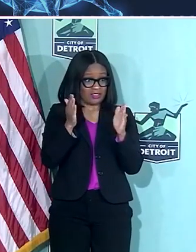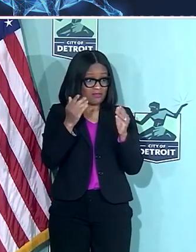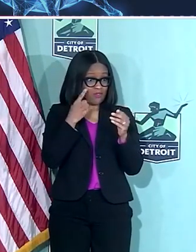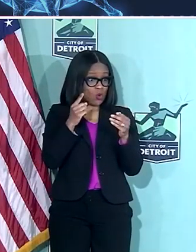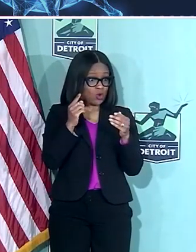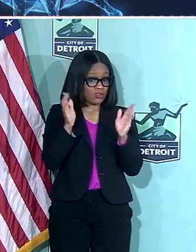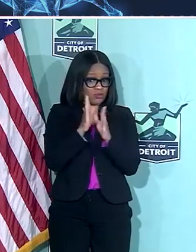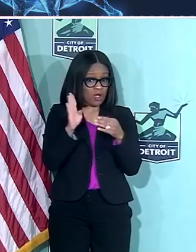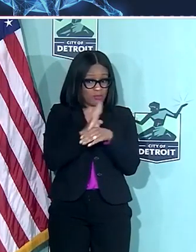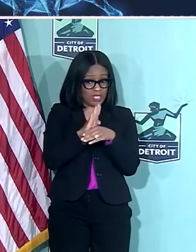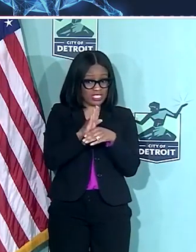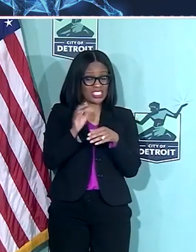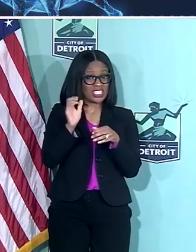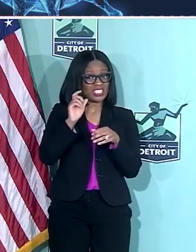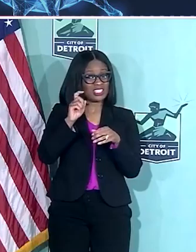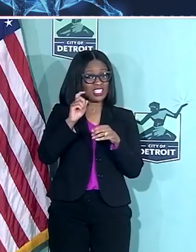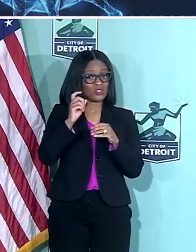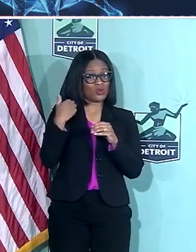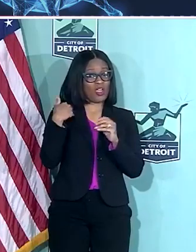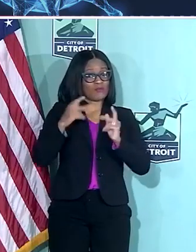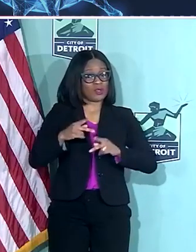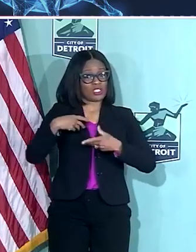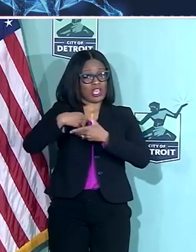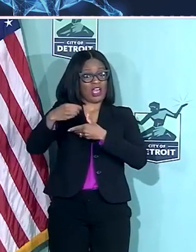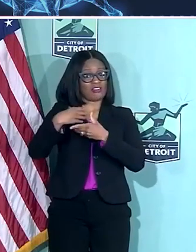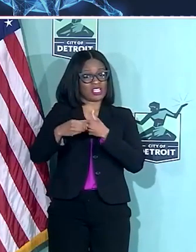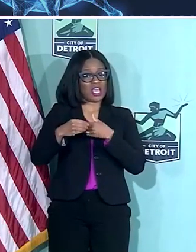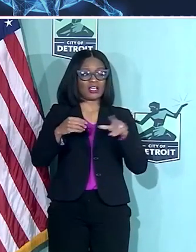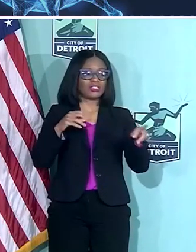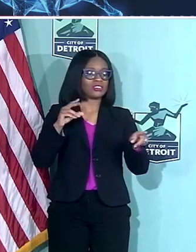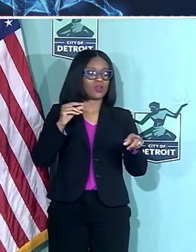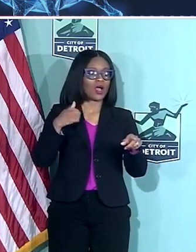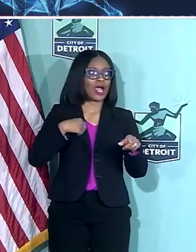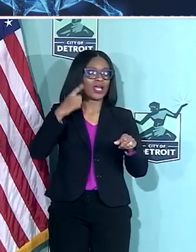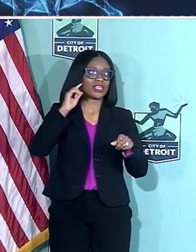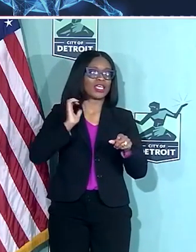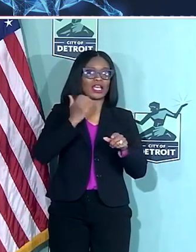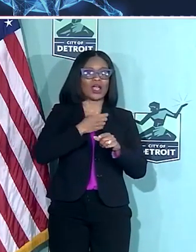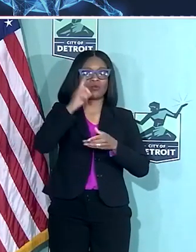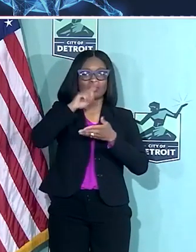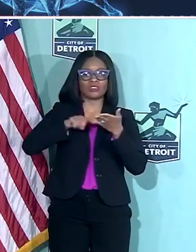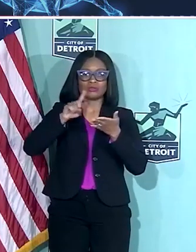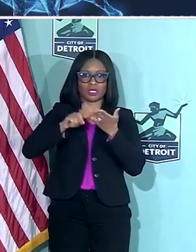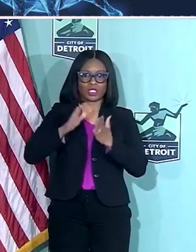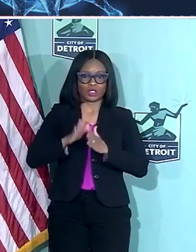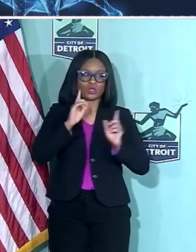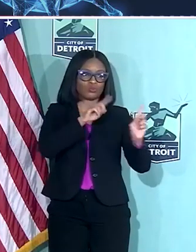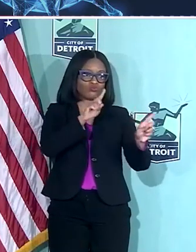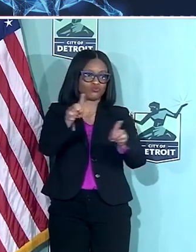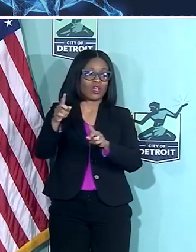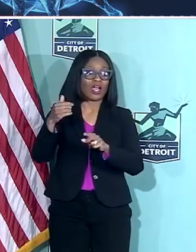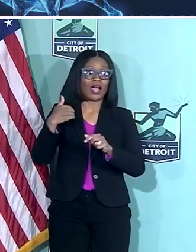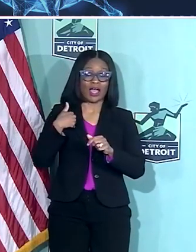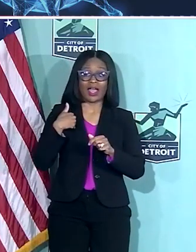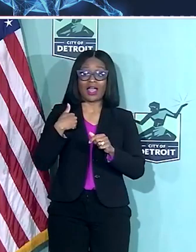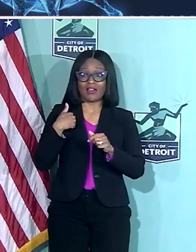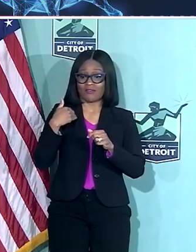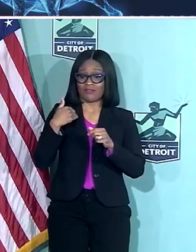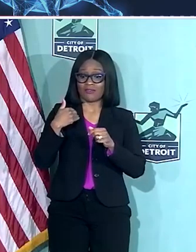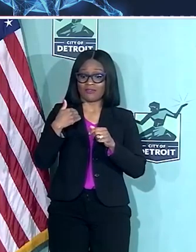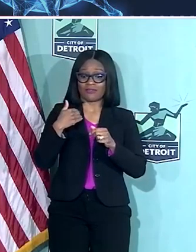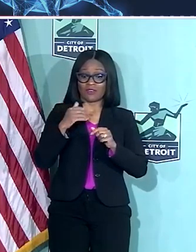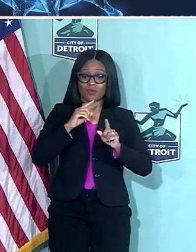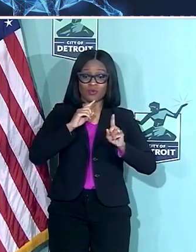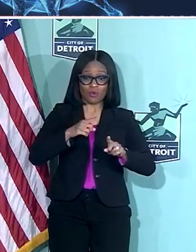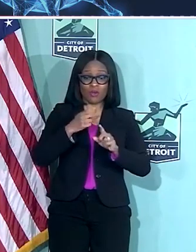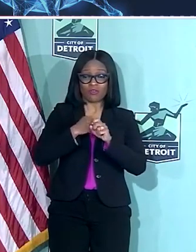in unless you're properly? No, I envision our BSEED inspectors doing inspections, and I've had reports of different